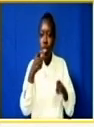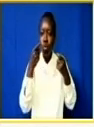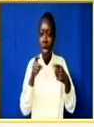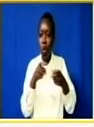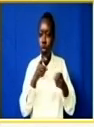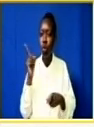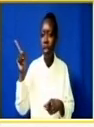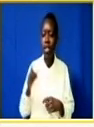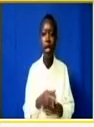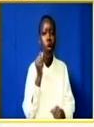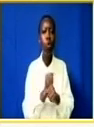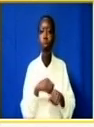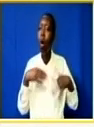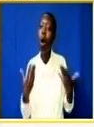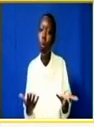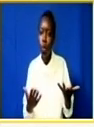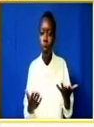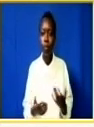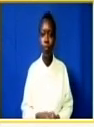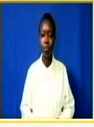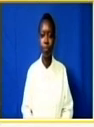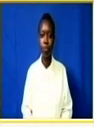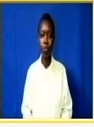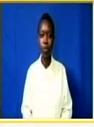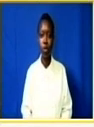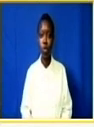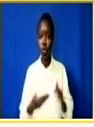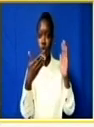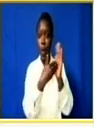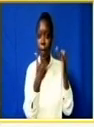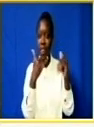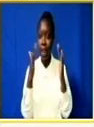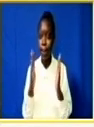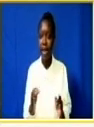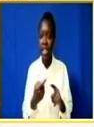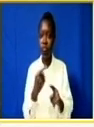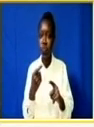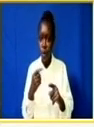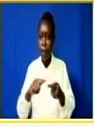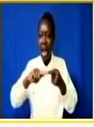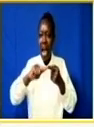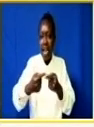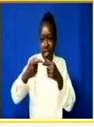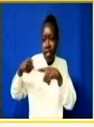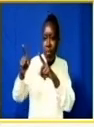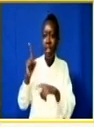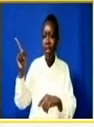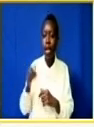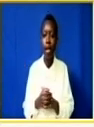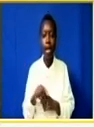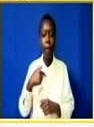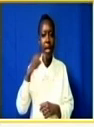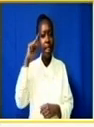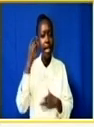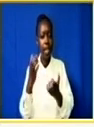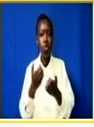to do to prevent those players from getting injured? Okay. So I think one, plant a cover crop, which is